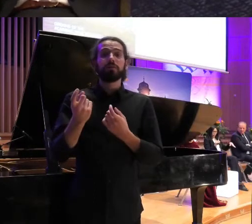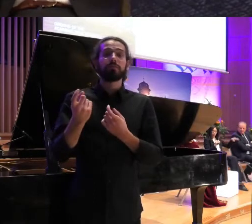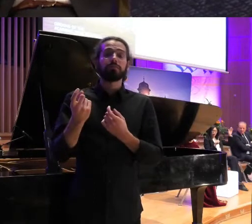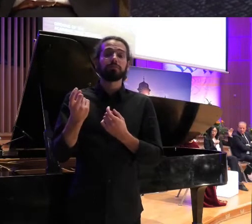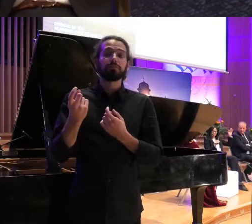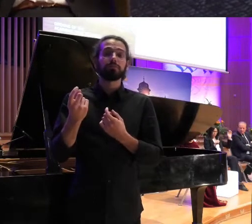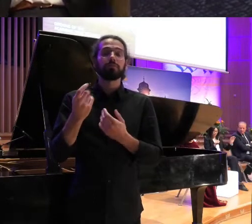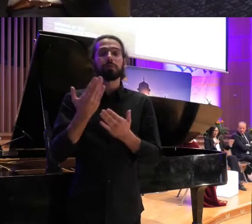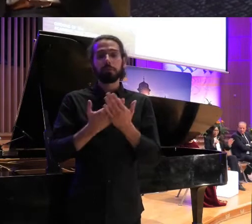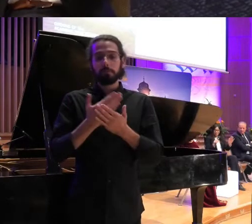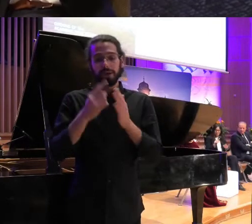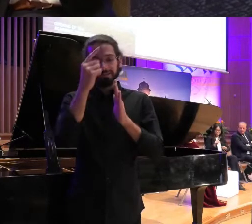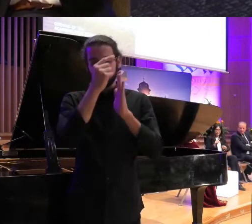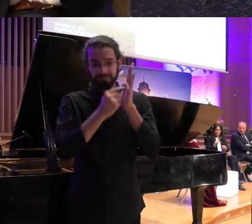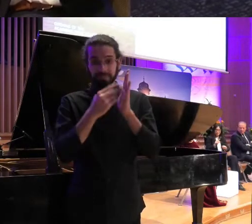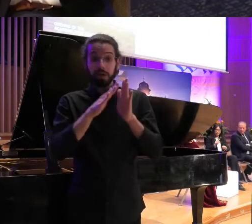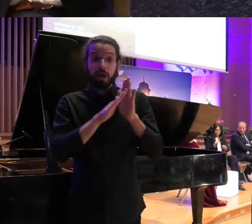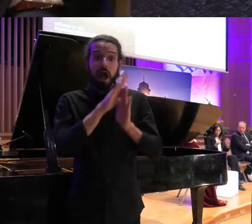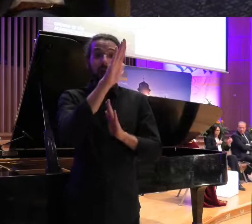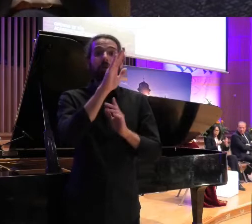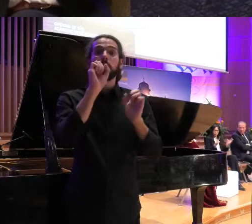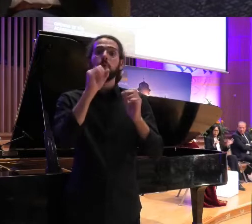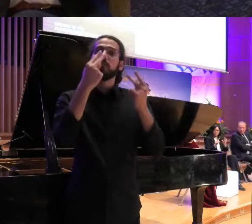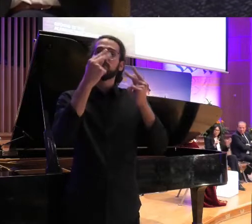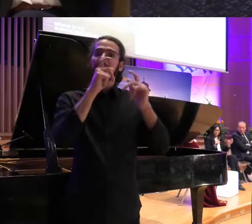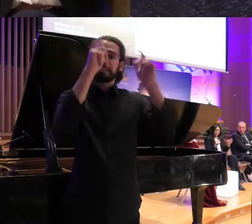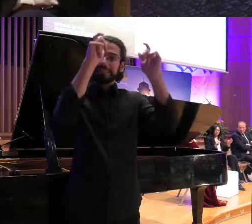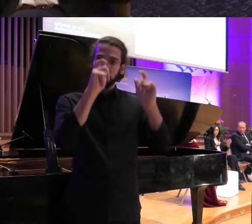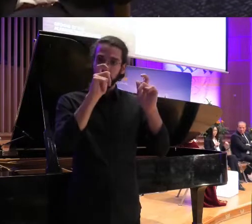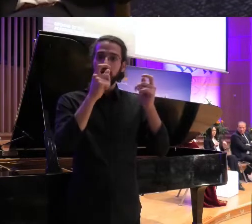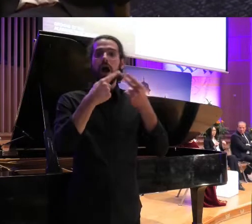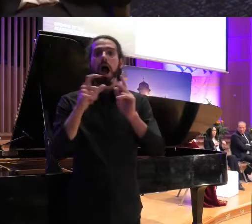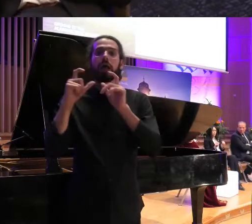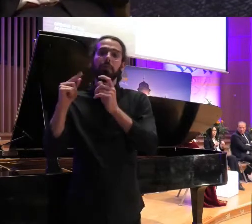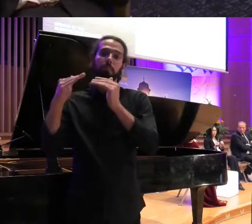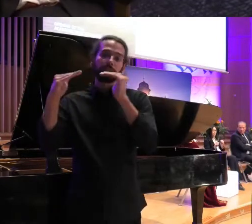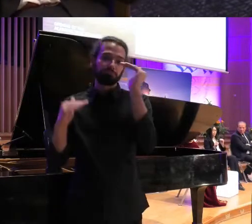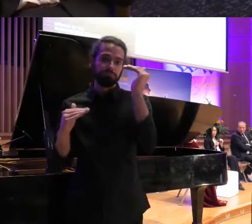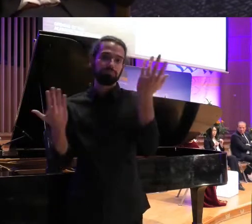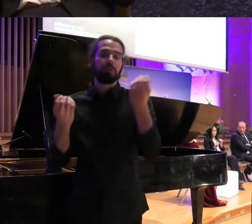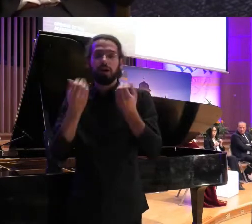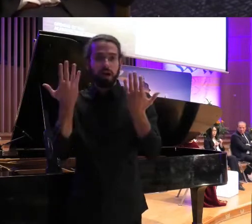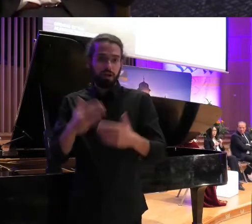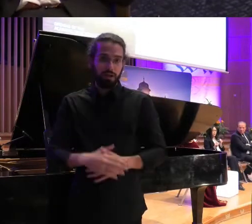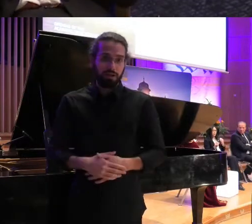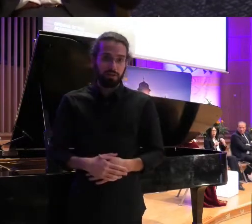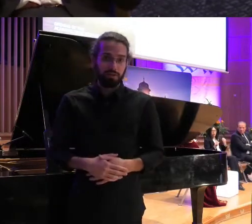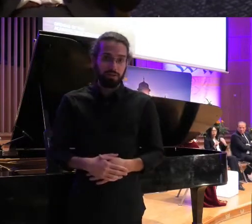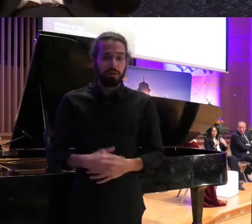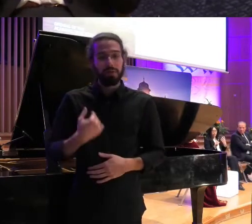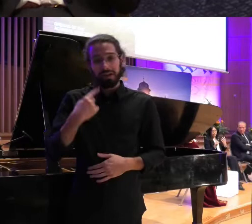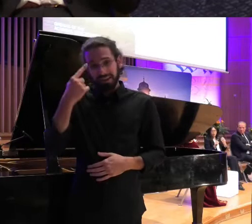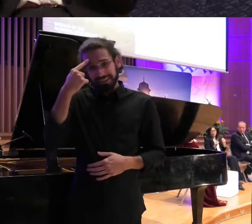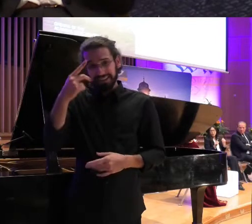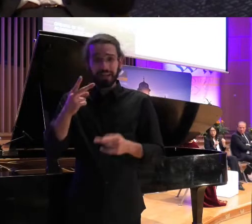if some of the SDGs go up, some of the others might go down. So there's mm-hmm. a correlation there. But I do think even now we